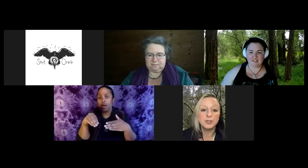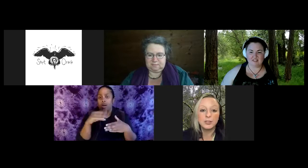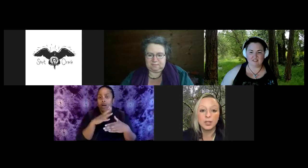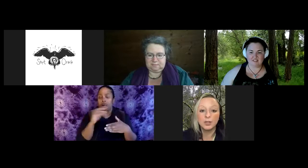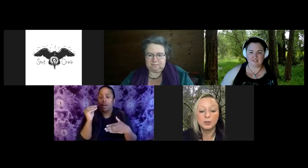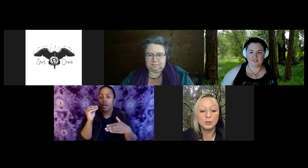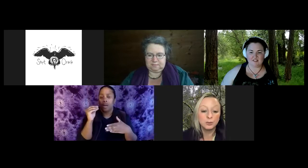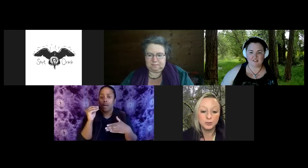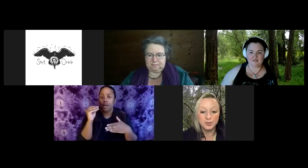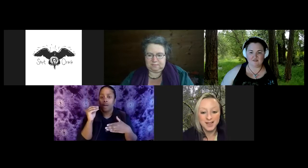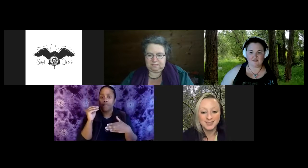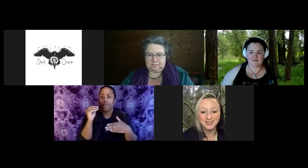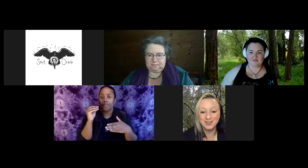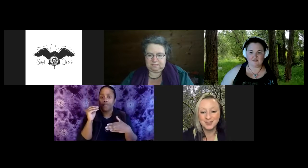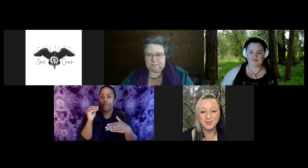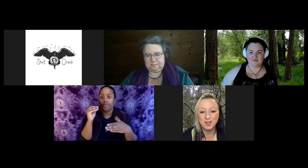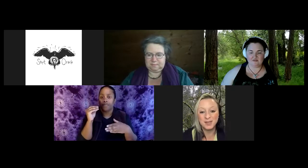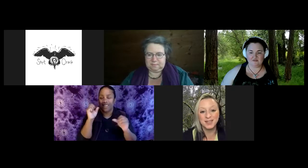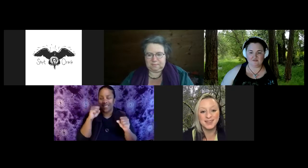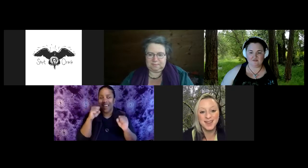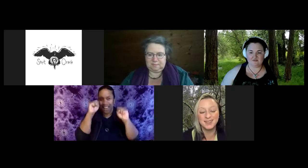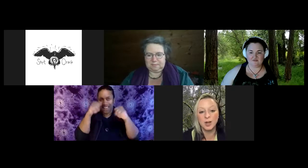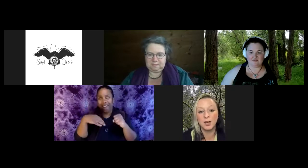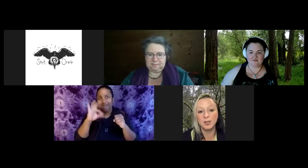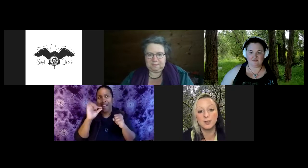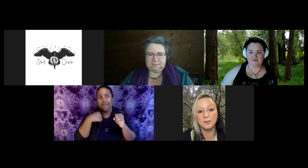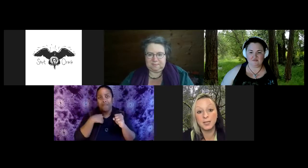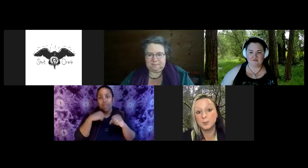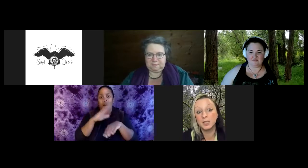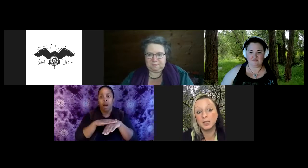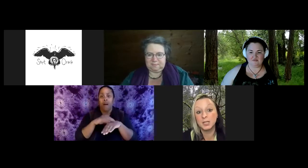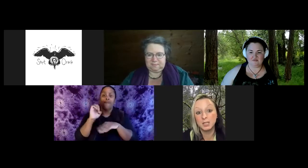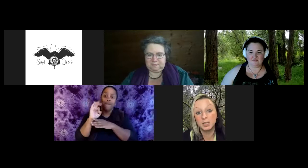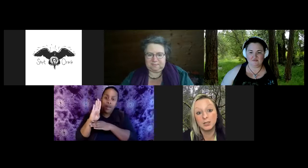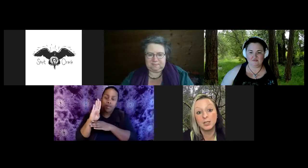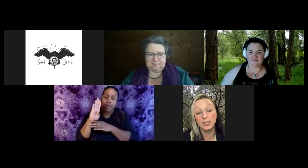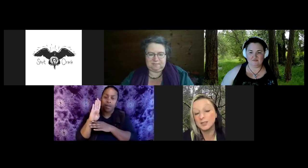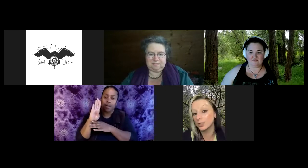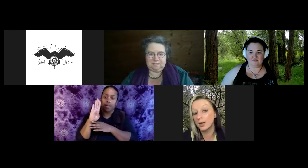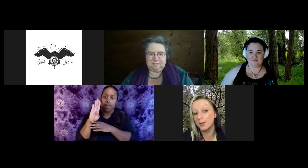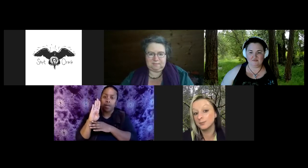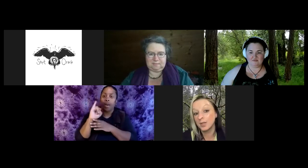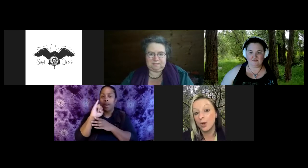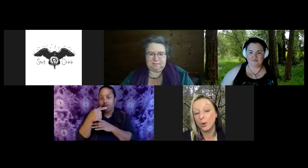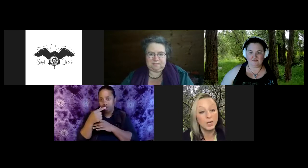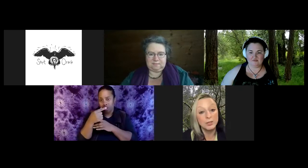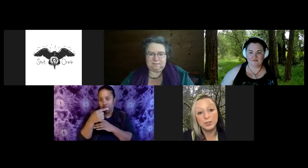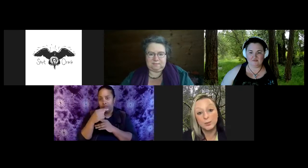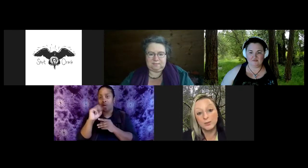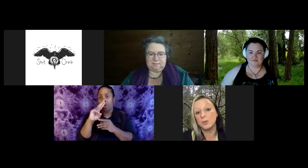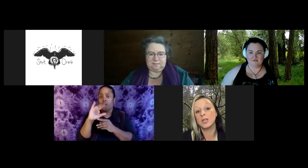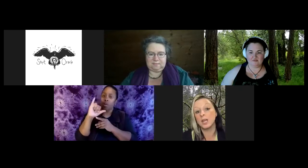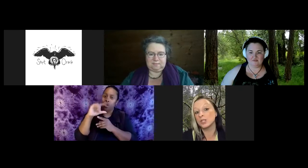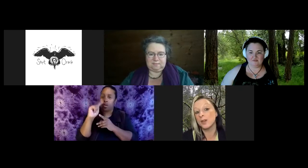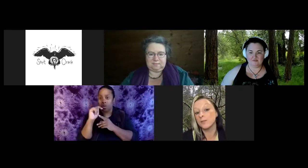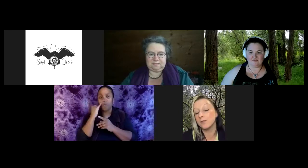And so, yeah, so you can find me again on Facebook, Instagram, or YouTube